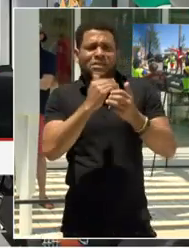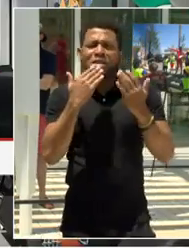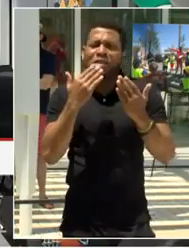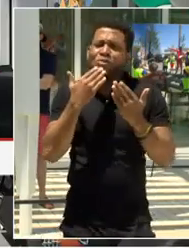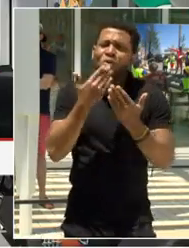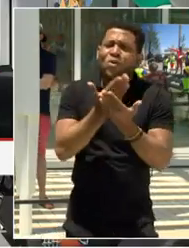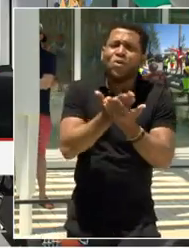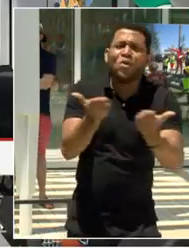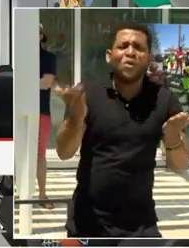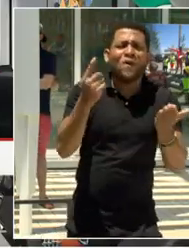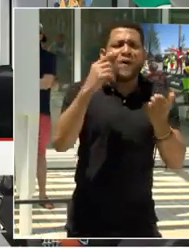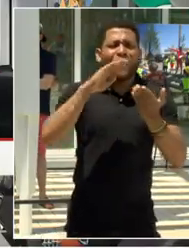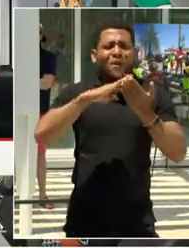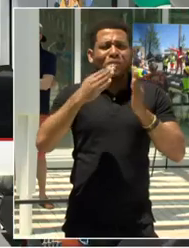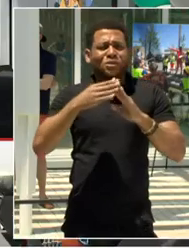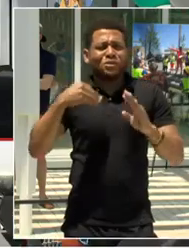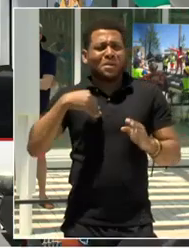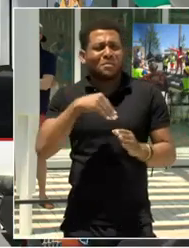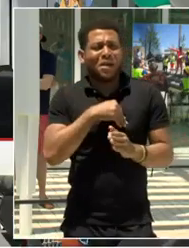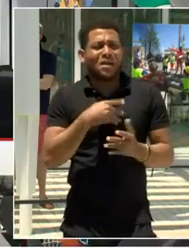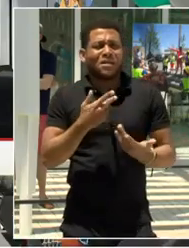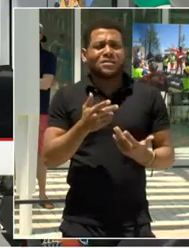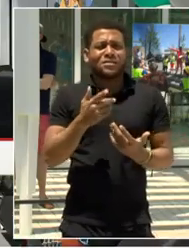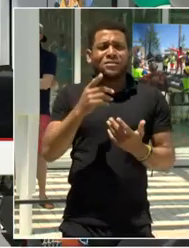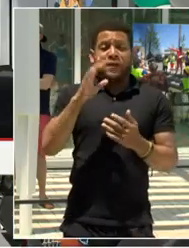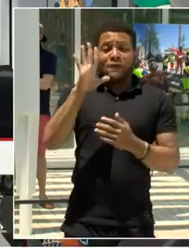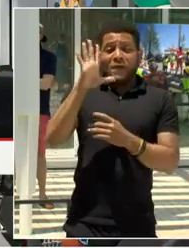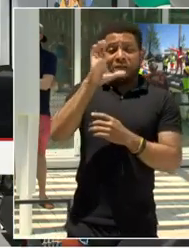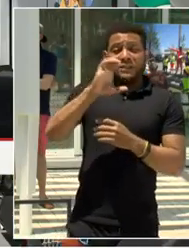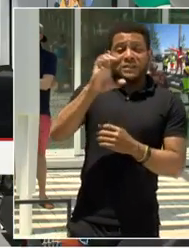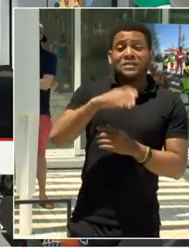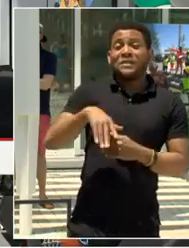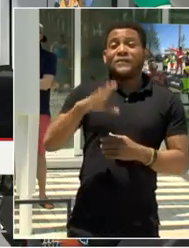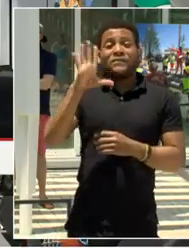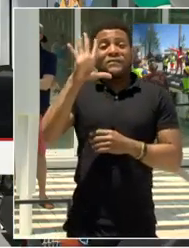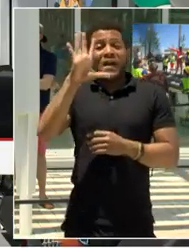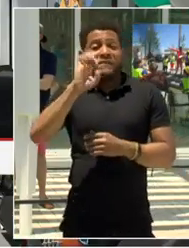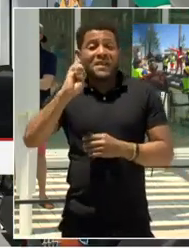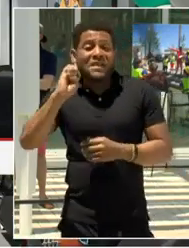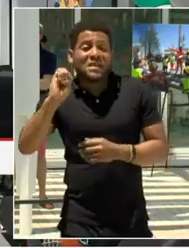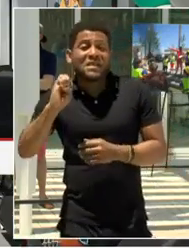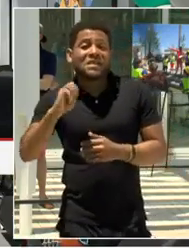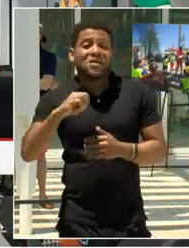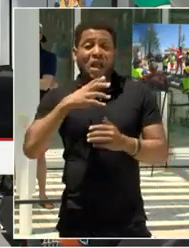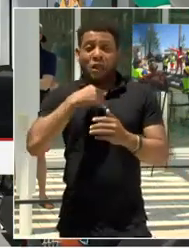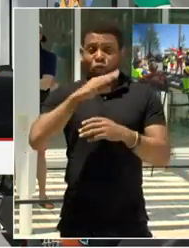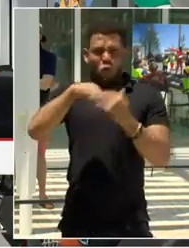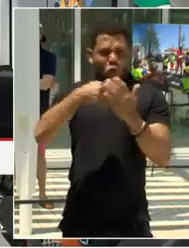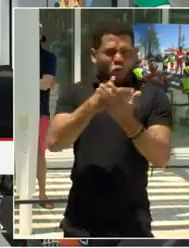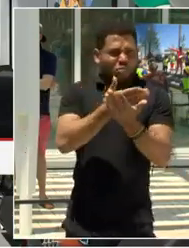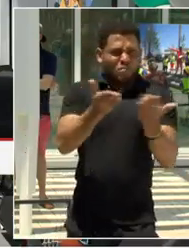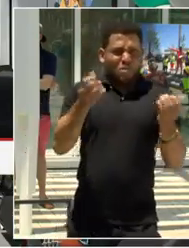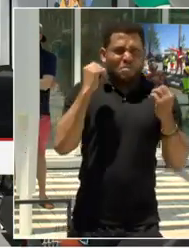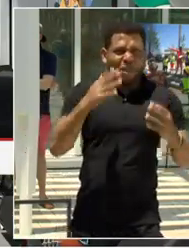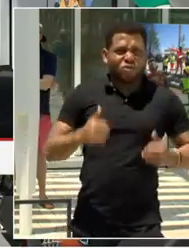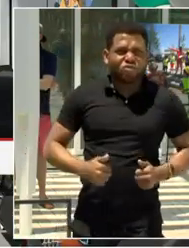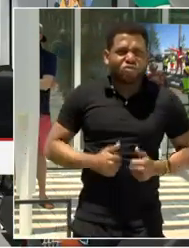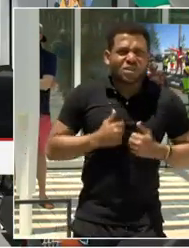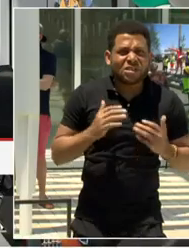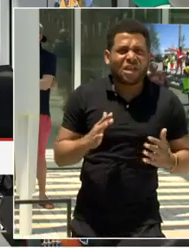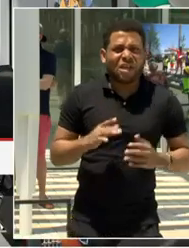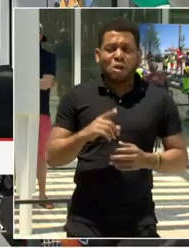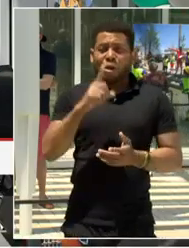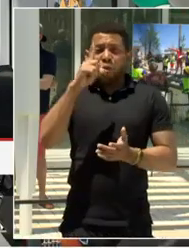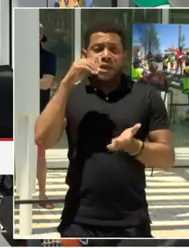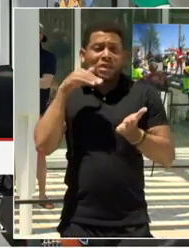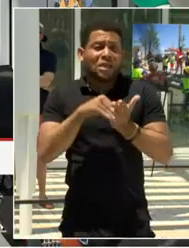5C, 5E, and all of you all. And of course to the many residents. Can y'all believe we had 1,100